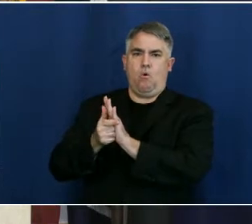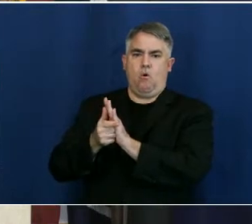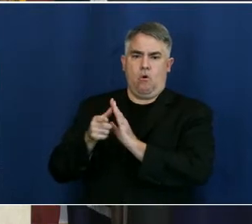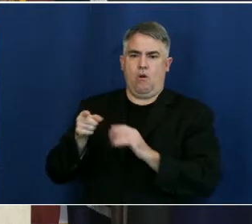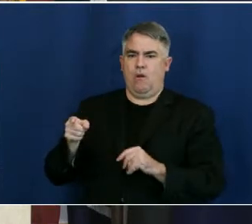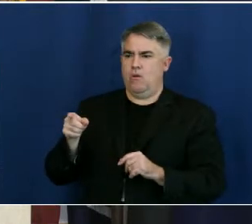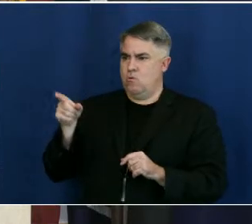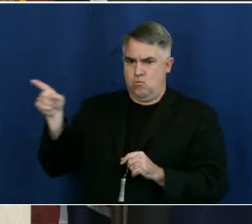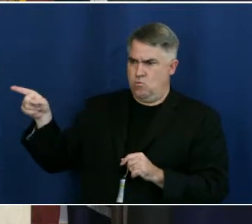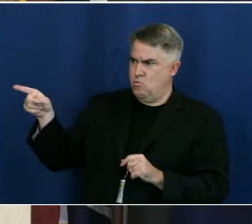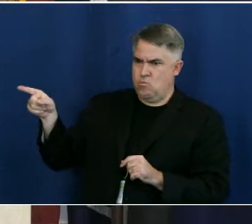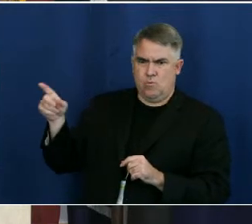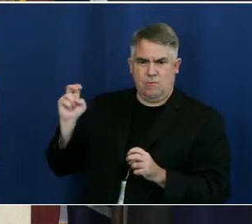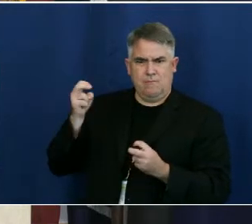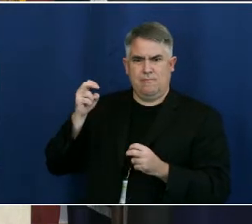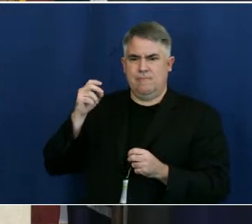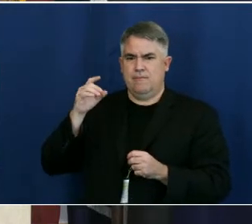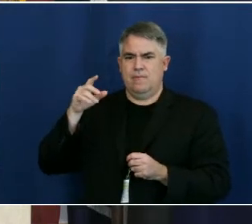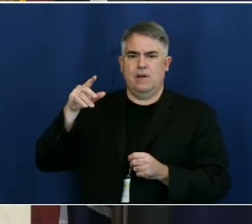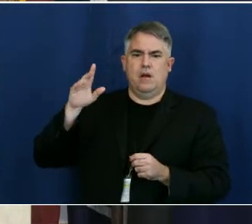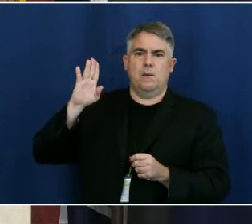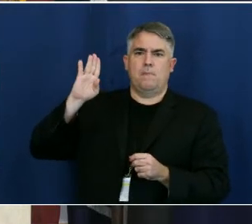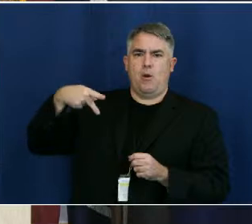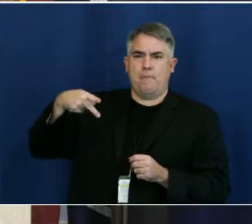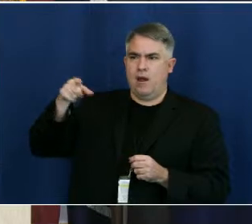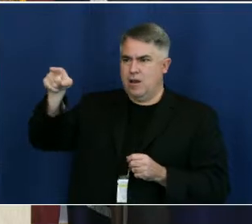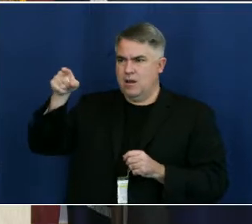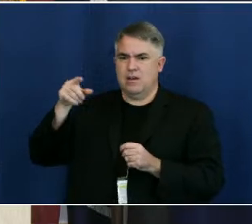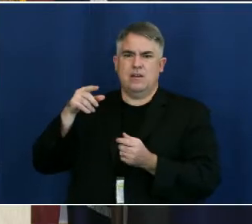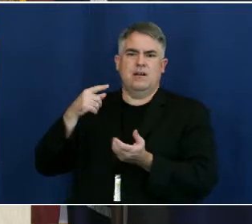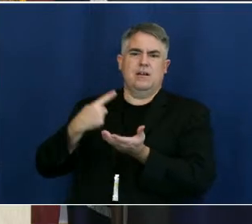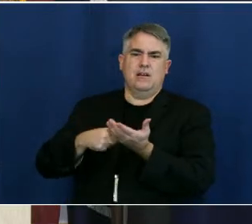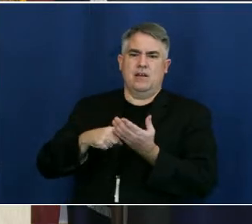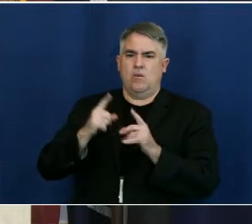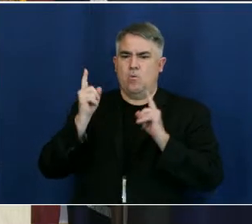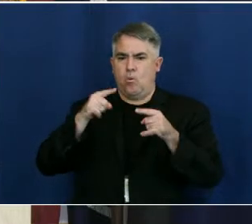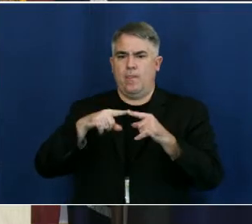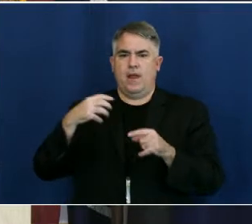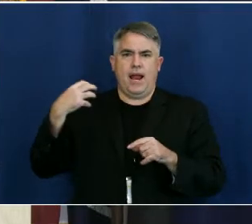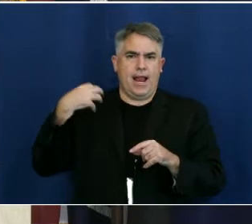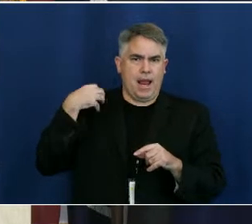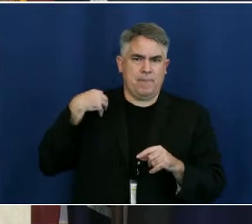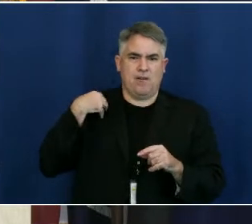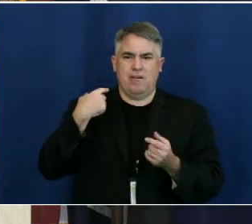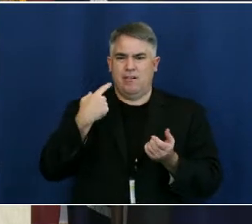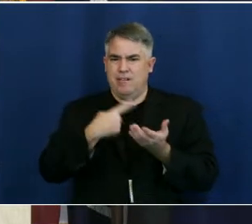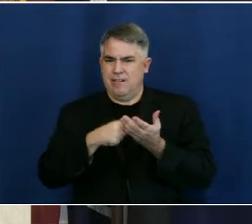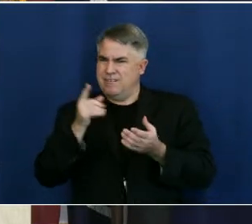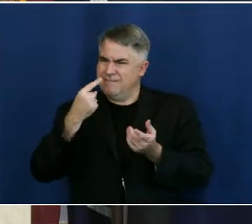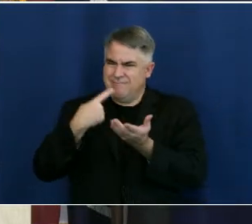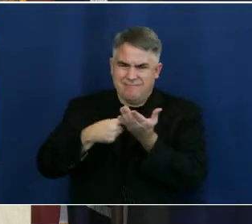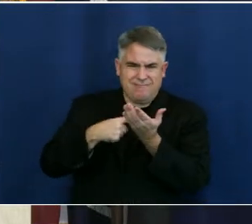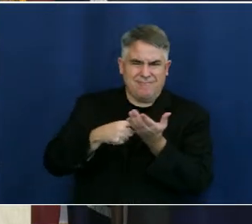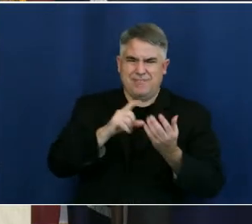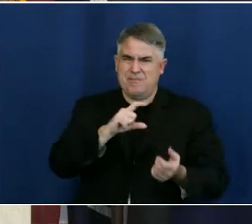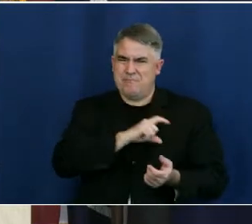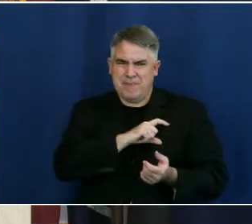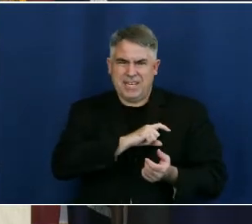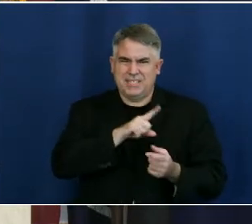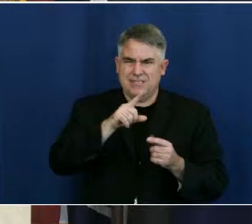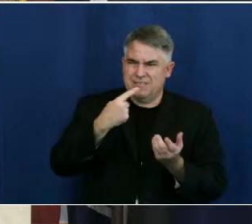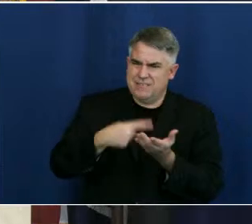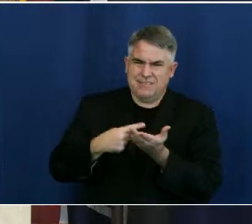governor signing Chelsea's Law with Brent and Kelly. And I admired you, and you worked with law enforcement. And,